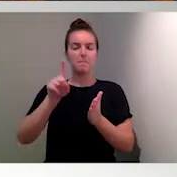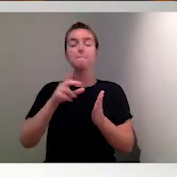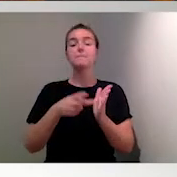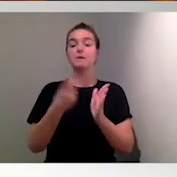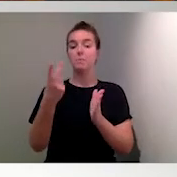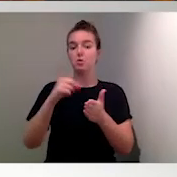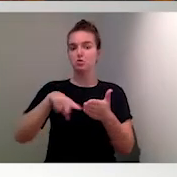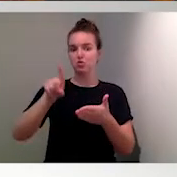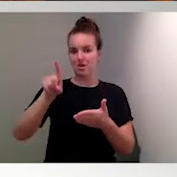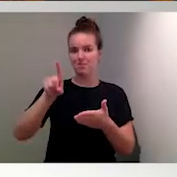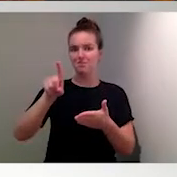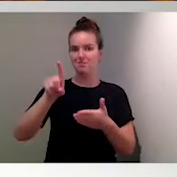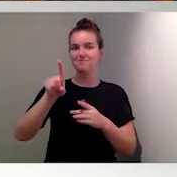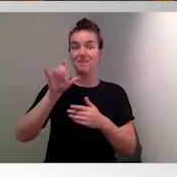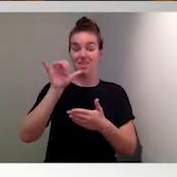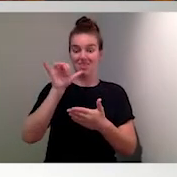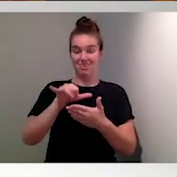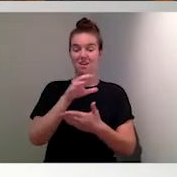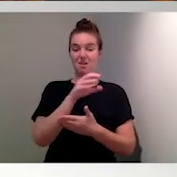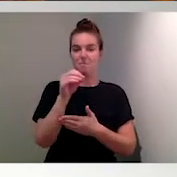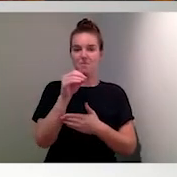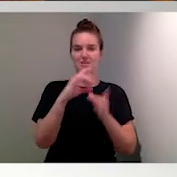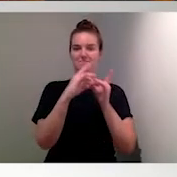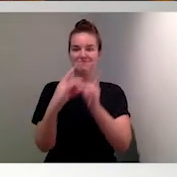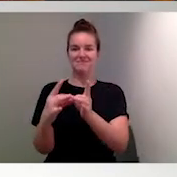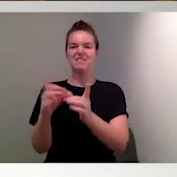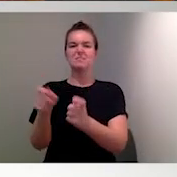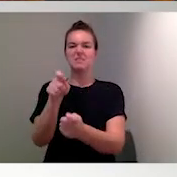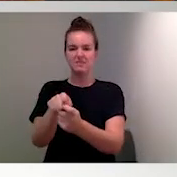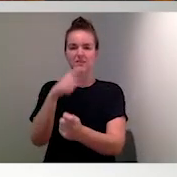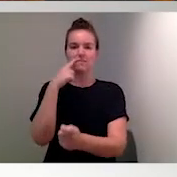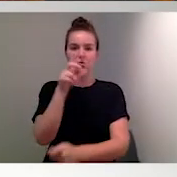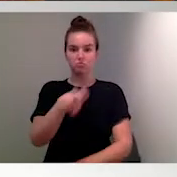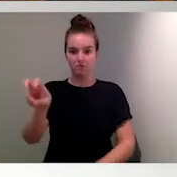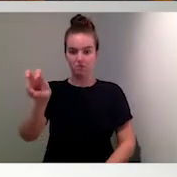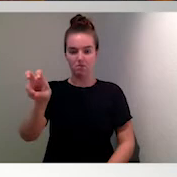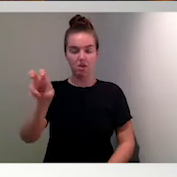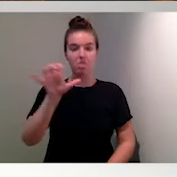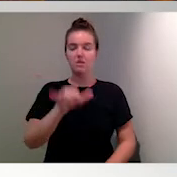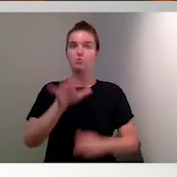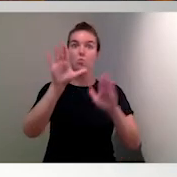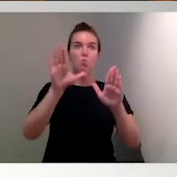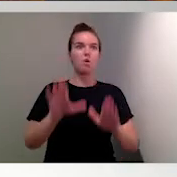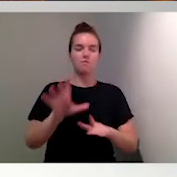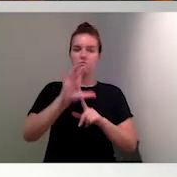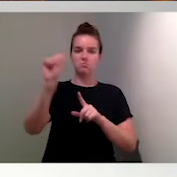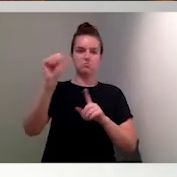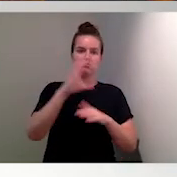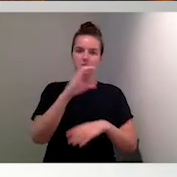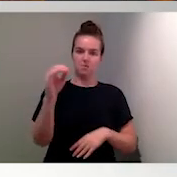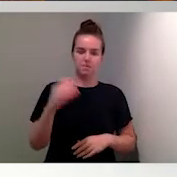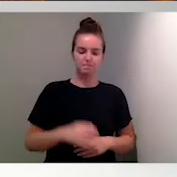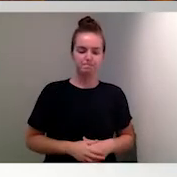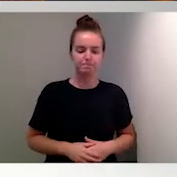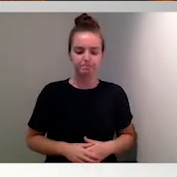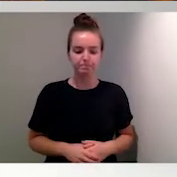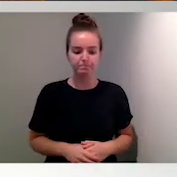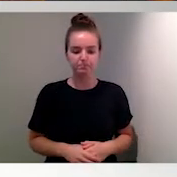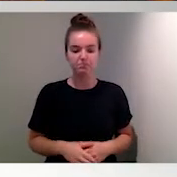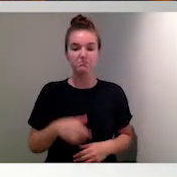travel companies, and it's a wonderful company. I think it's phenomenal. And they just certified, this